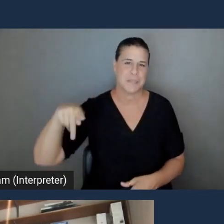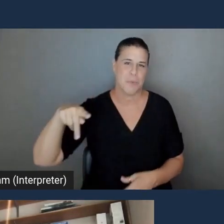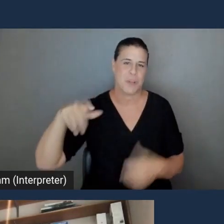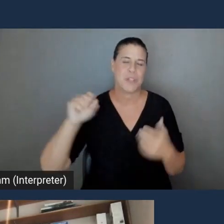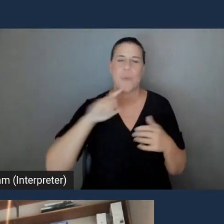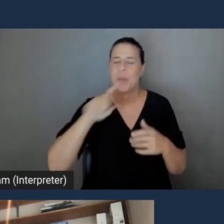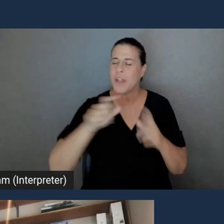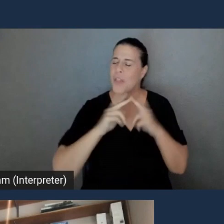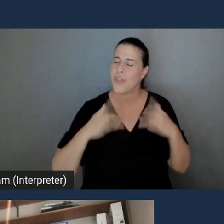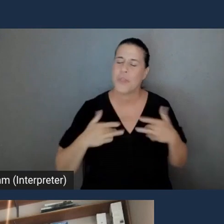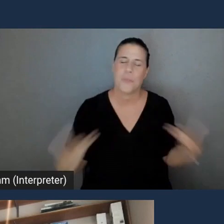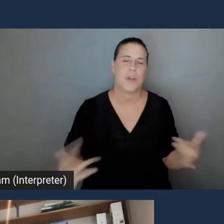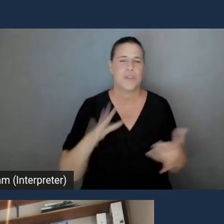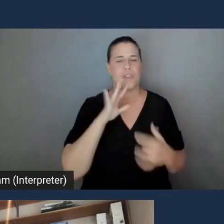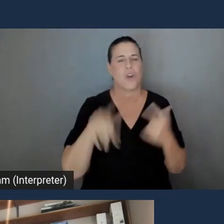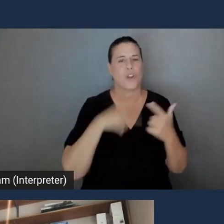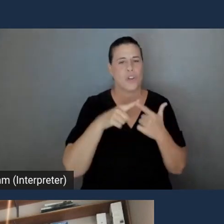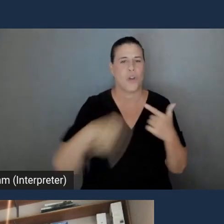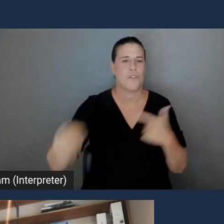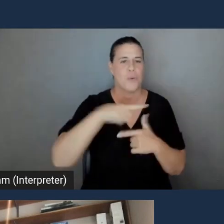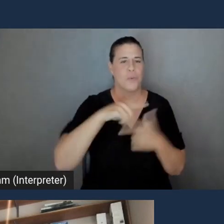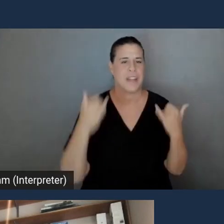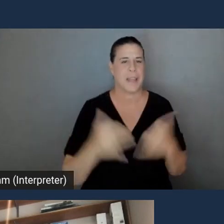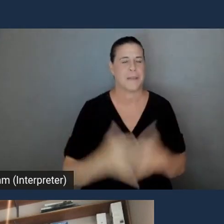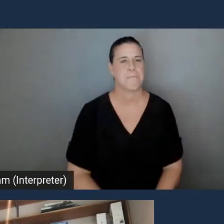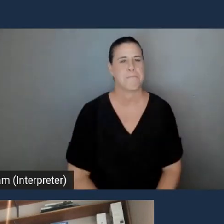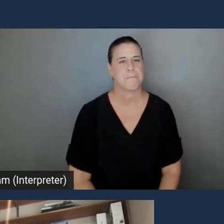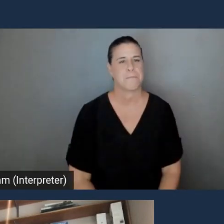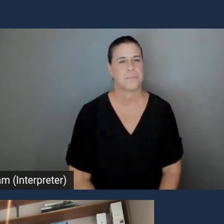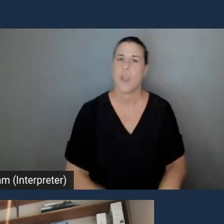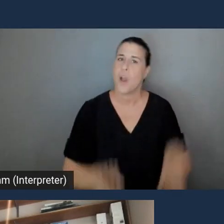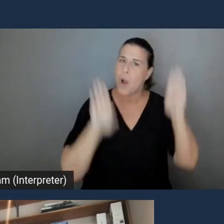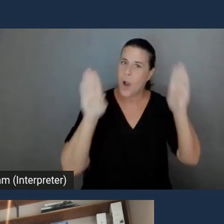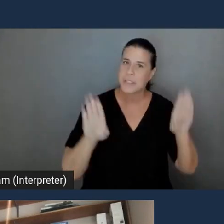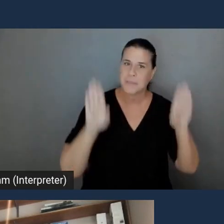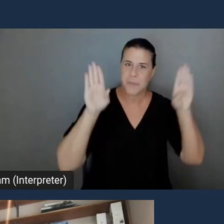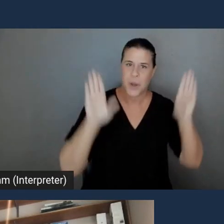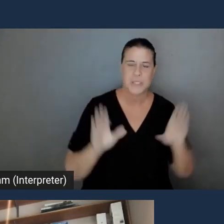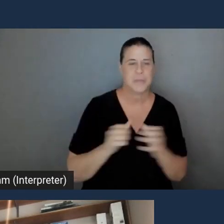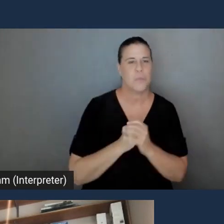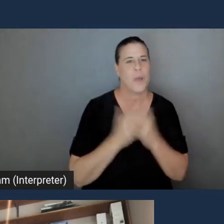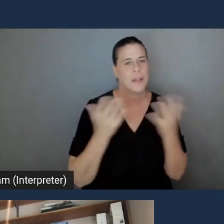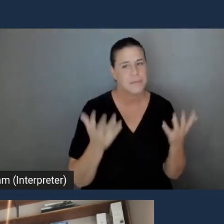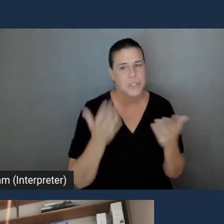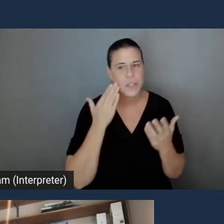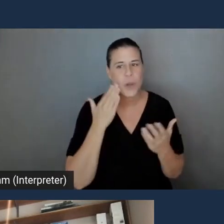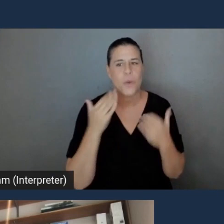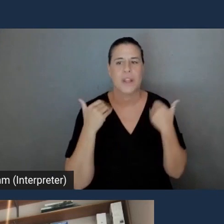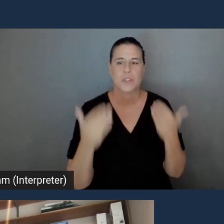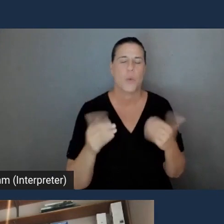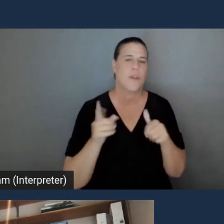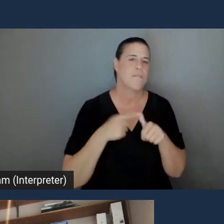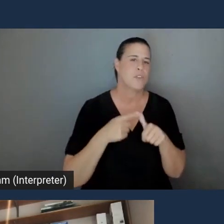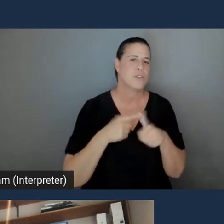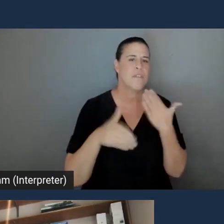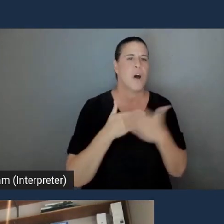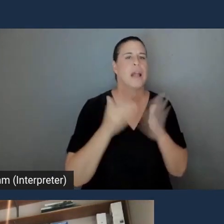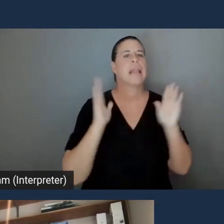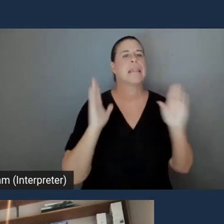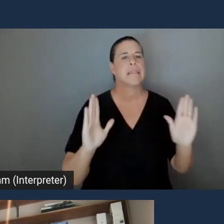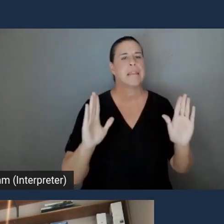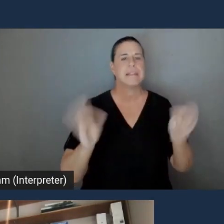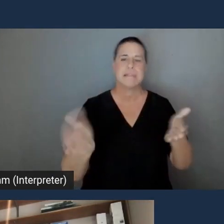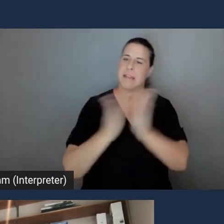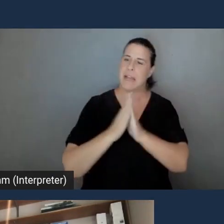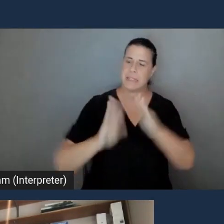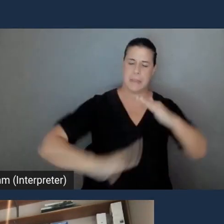super excited to talk to you all about it today. Awesome. Well, let's first of all let's ask the basic